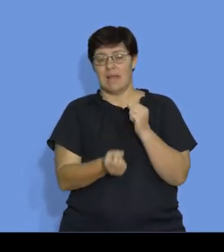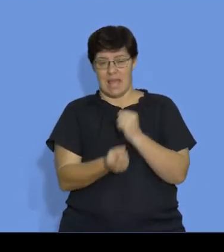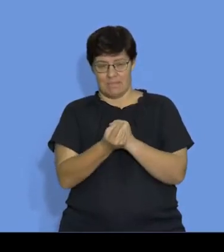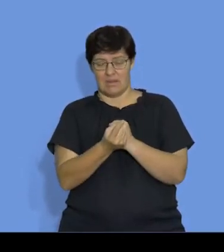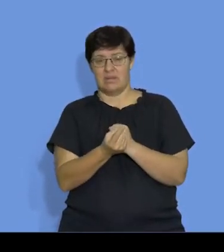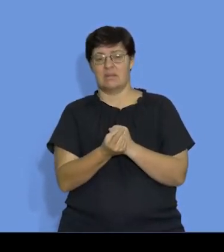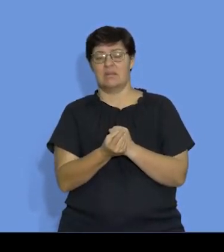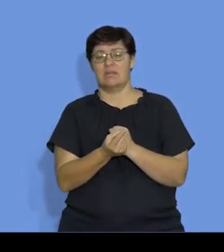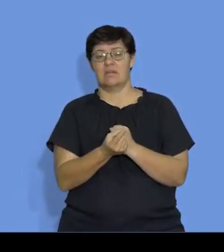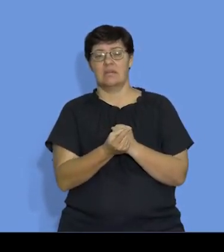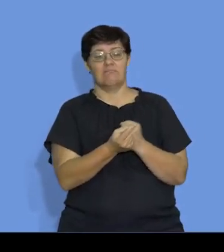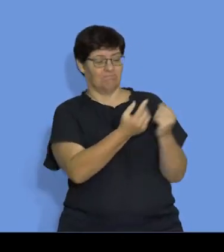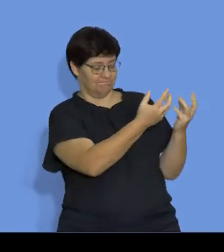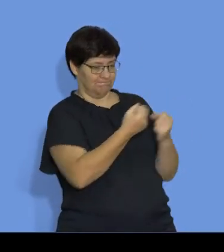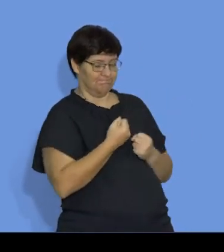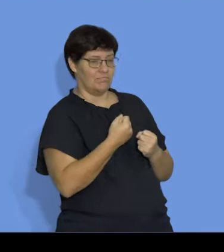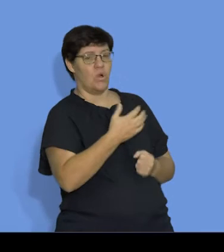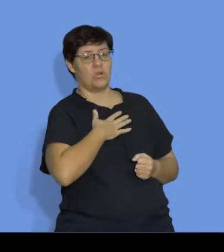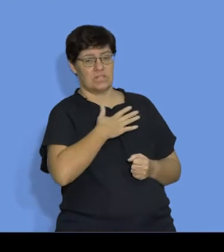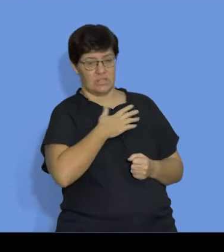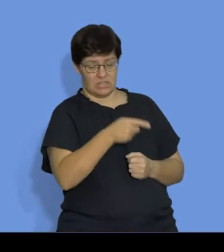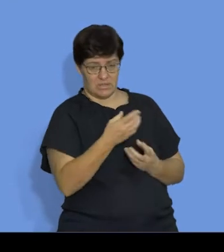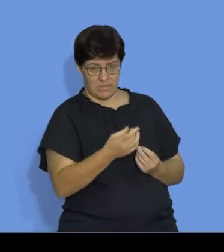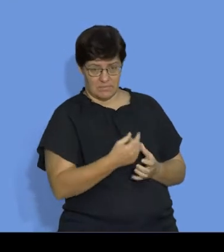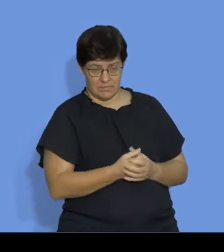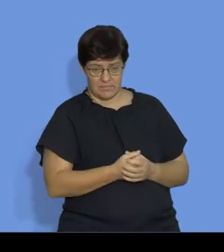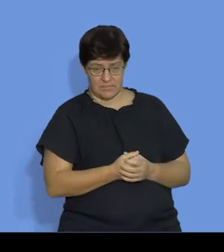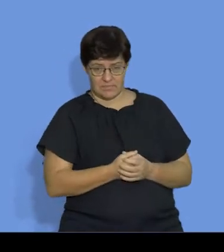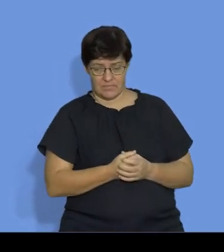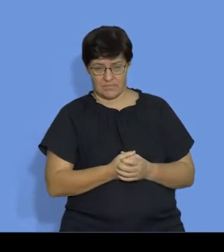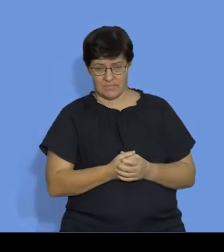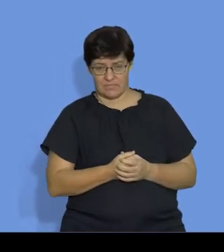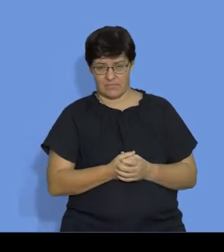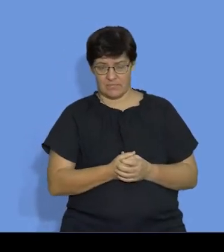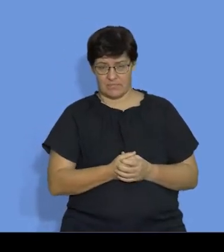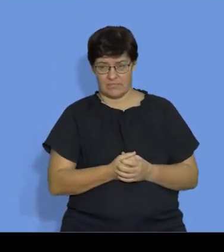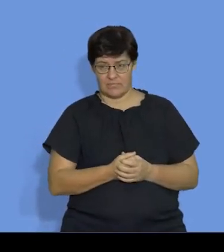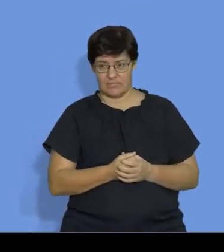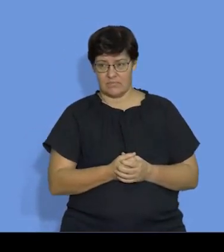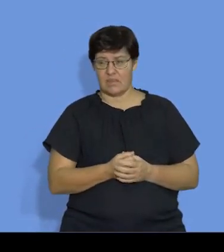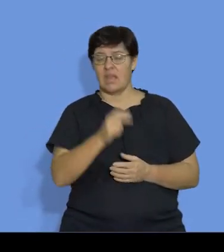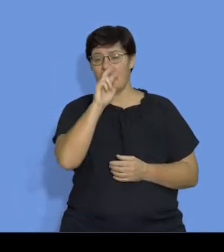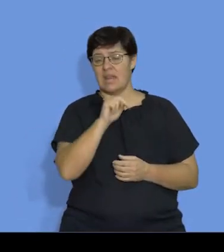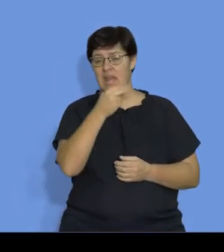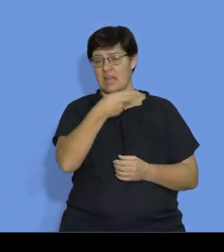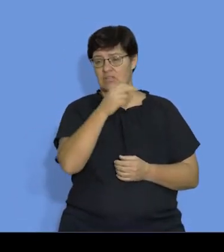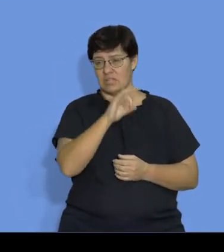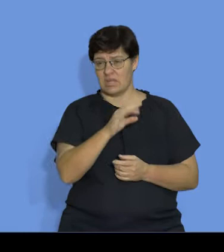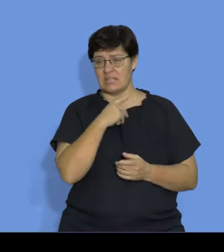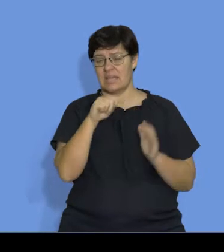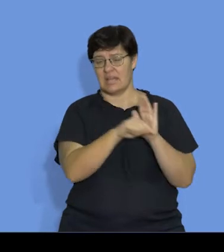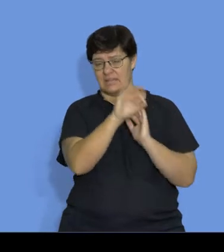So let's keep track in terms of the oxidation numbers. Now, we agreed that nitrogen in ammonia is